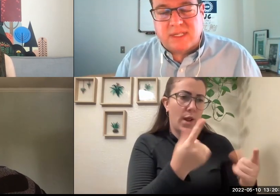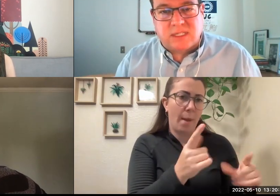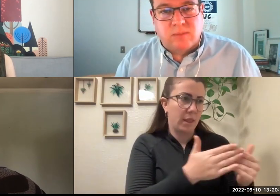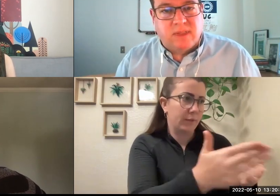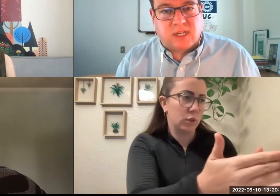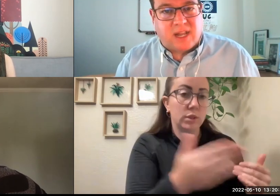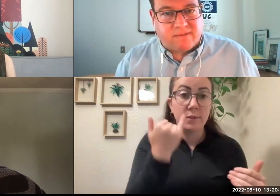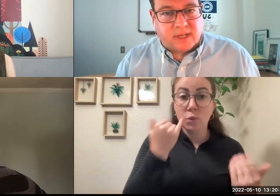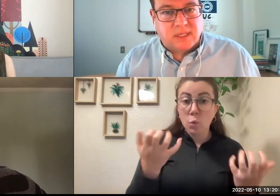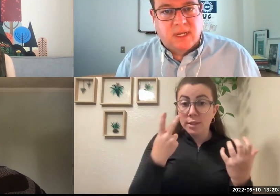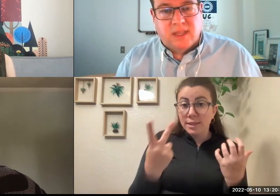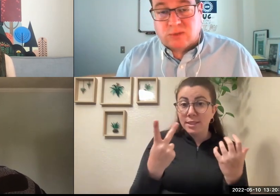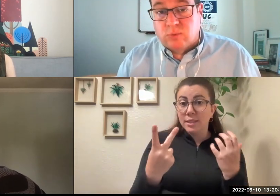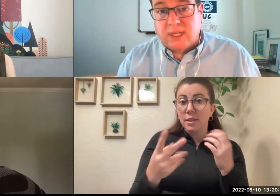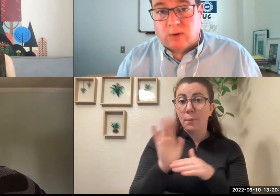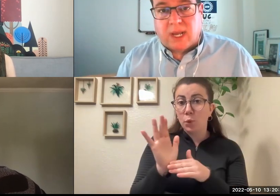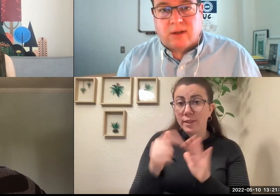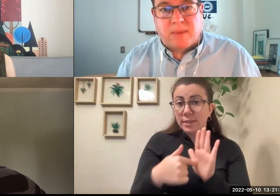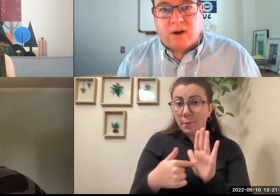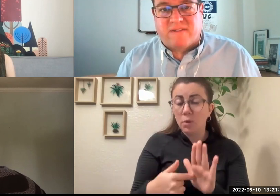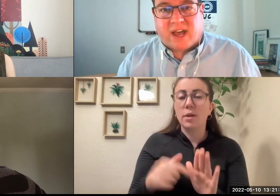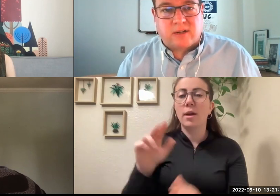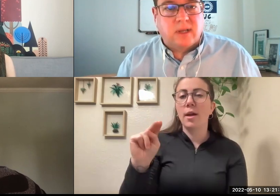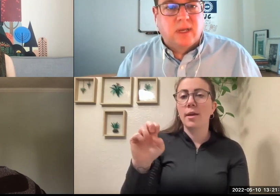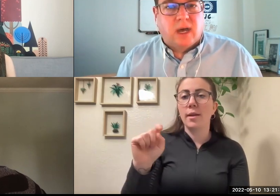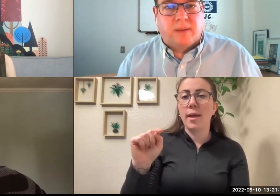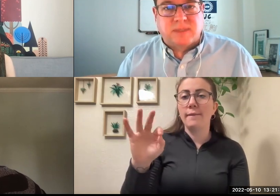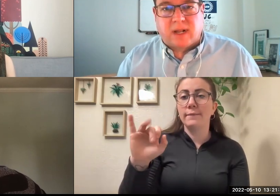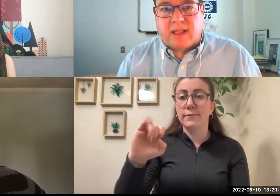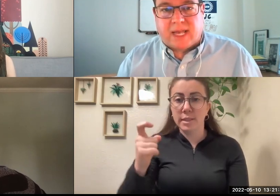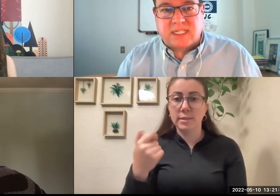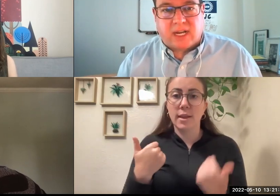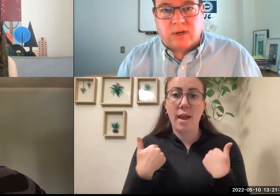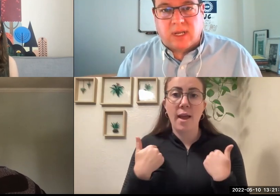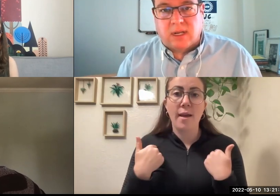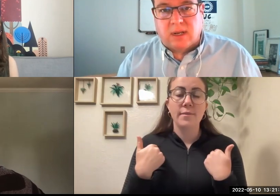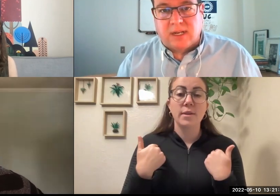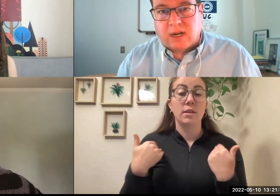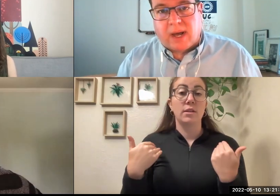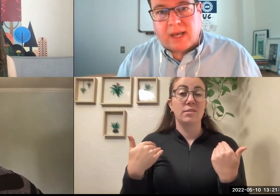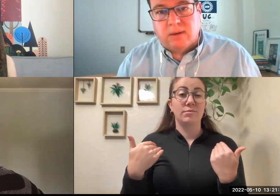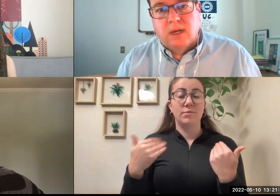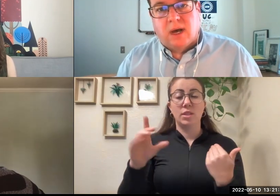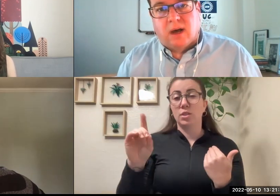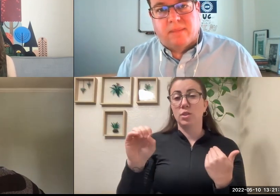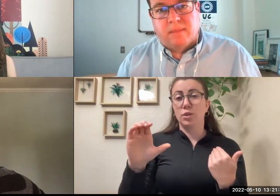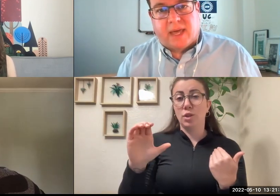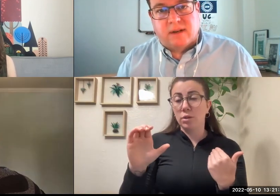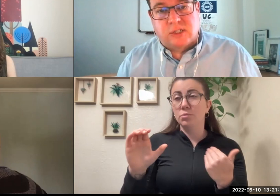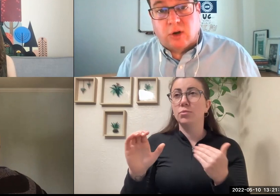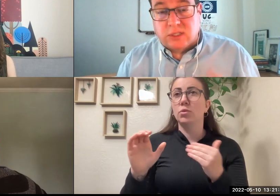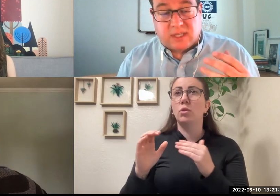example of this, there's a movie that's on Netflix that's really great called American Factory. It's about a glass factory in Dayton, Ohio,